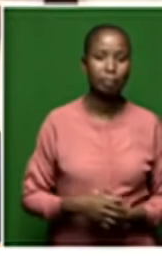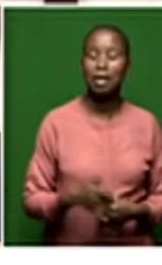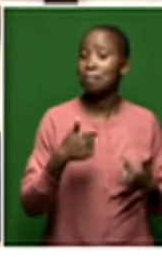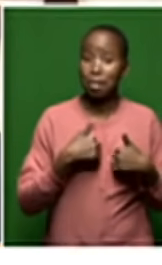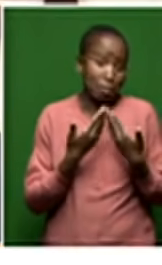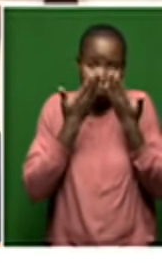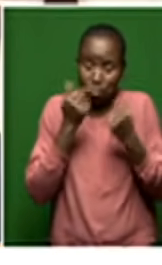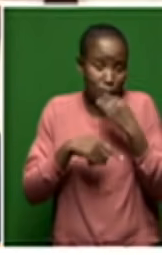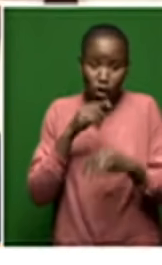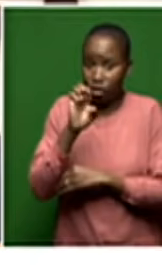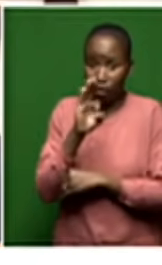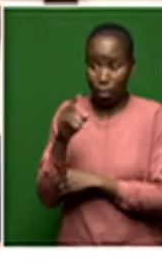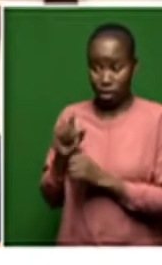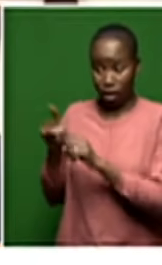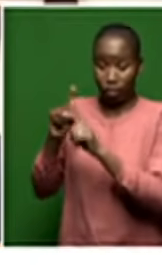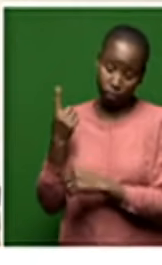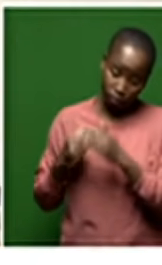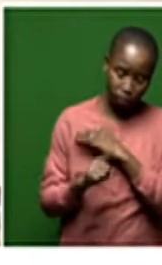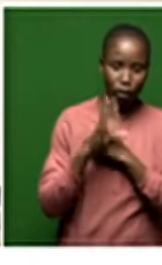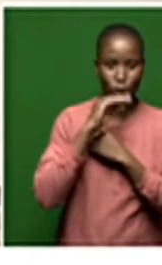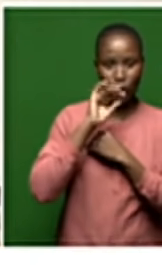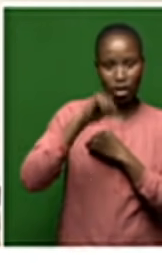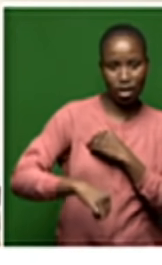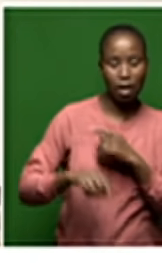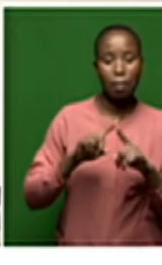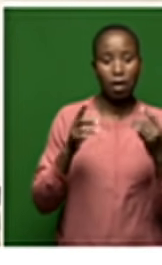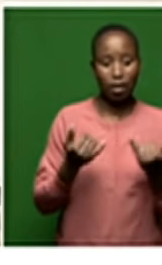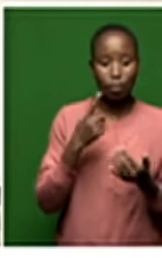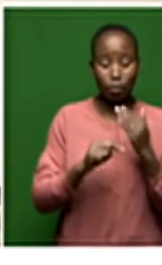speak for themselves, but I have respect for our courts. I think there's a lot of